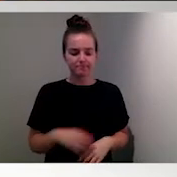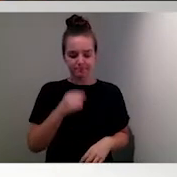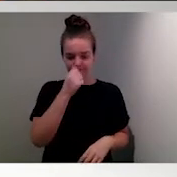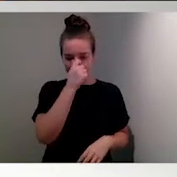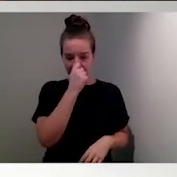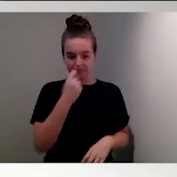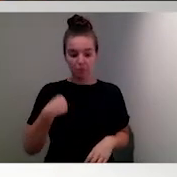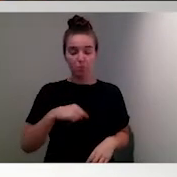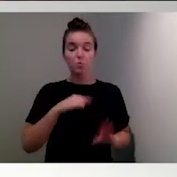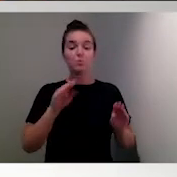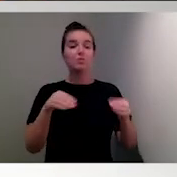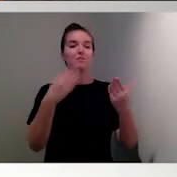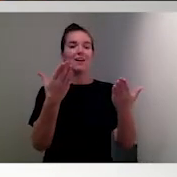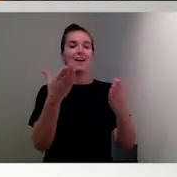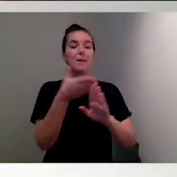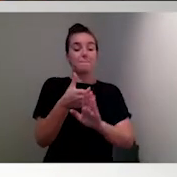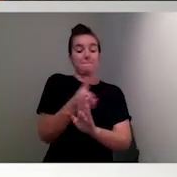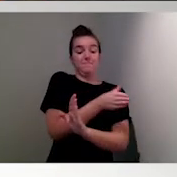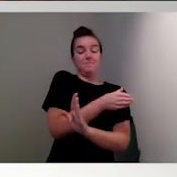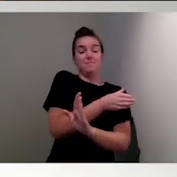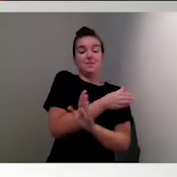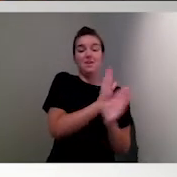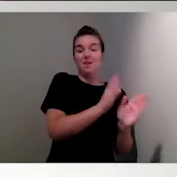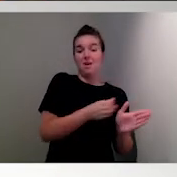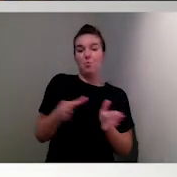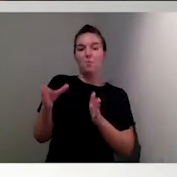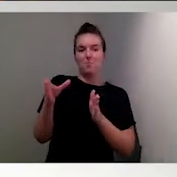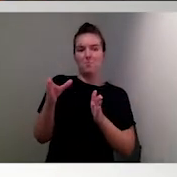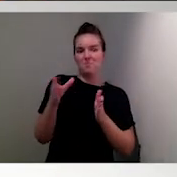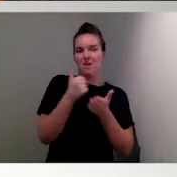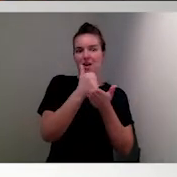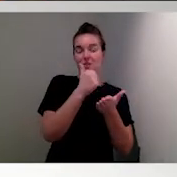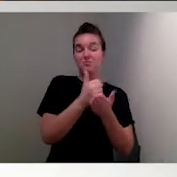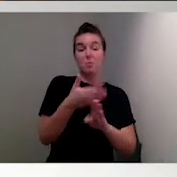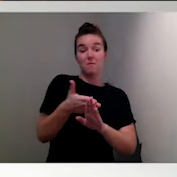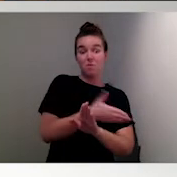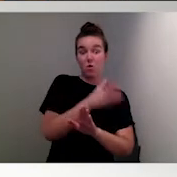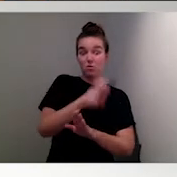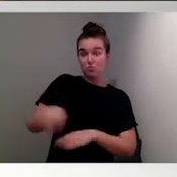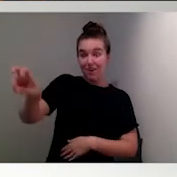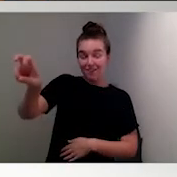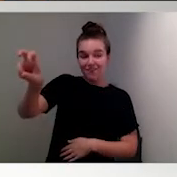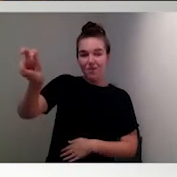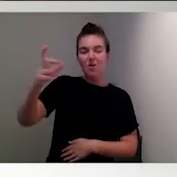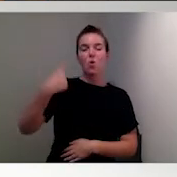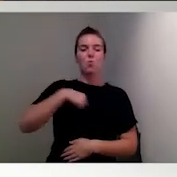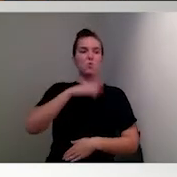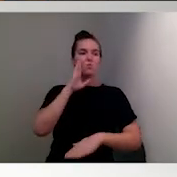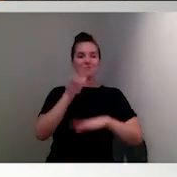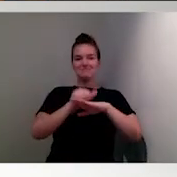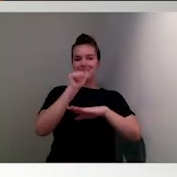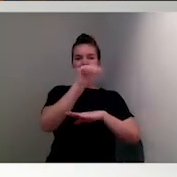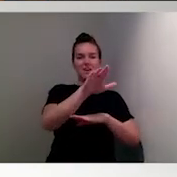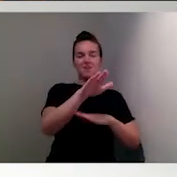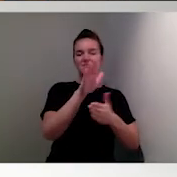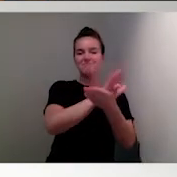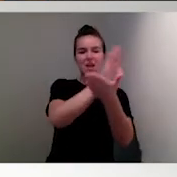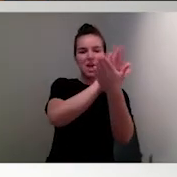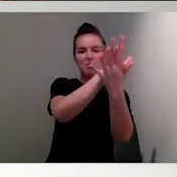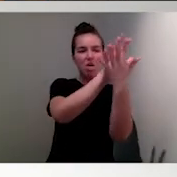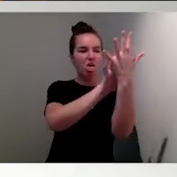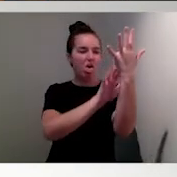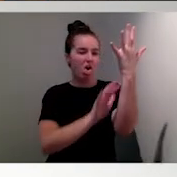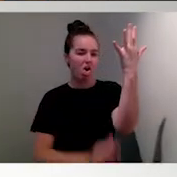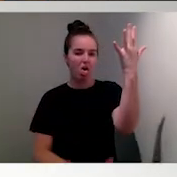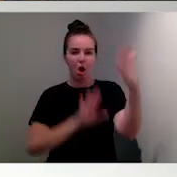trip prep help. So before you go, you'll get a packet that includes all the information that we have that'll